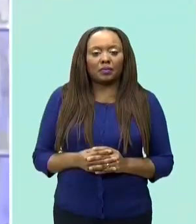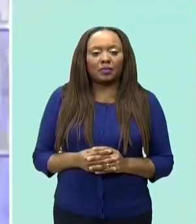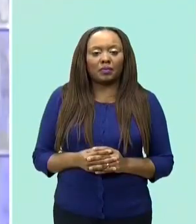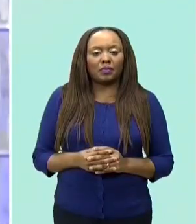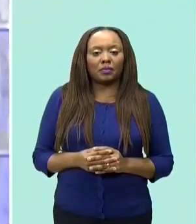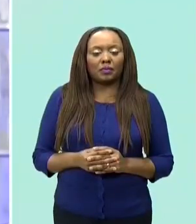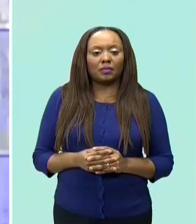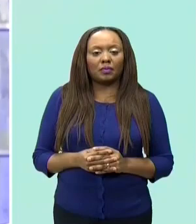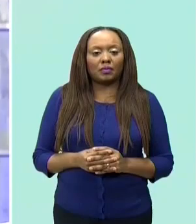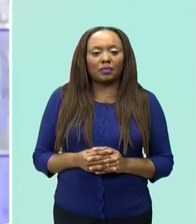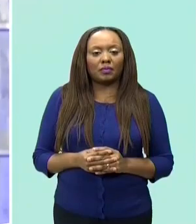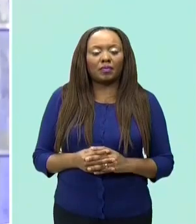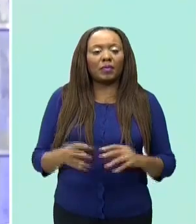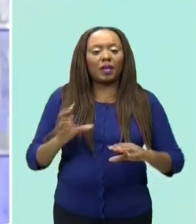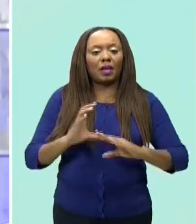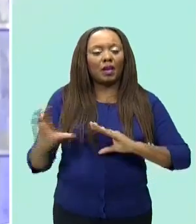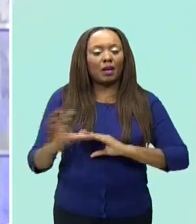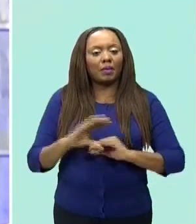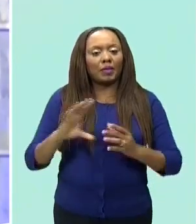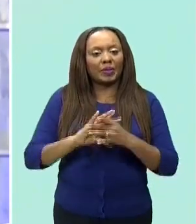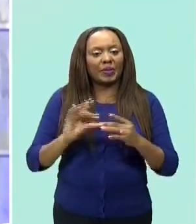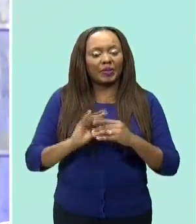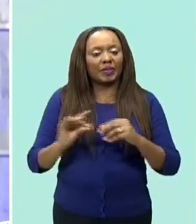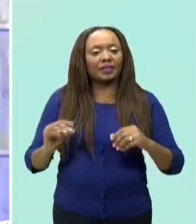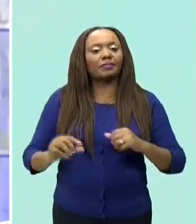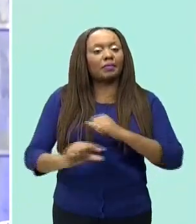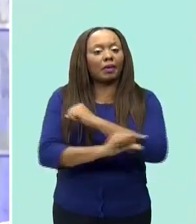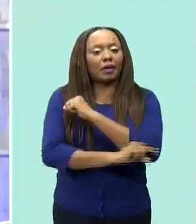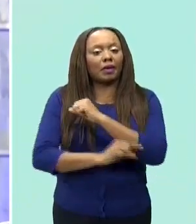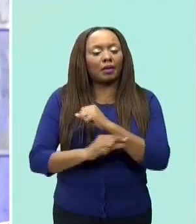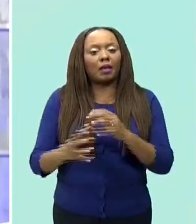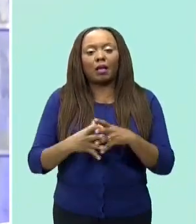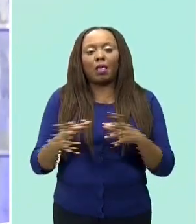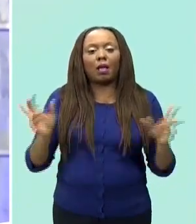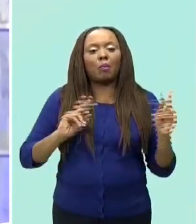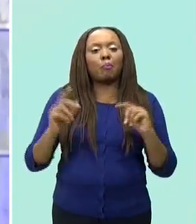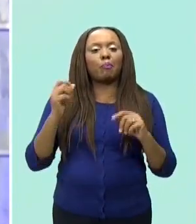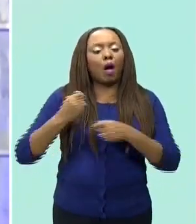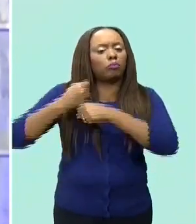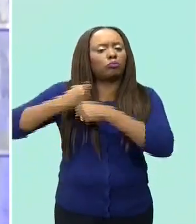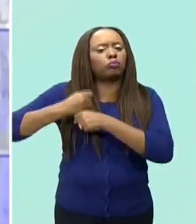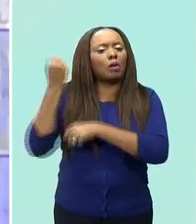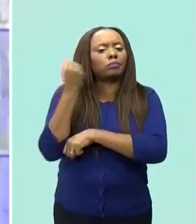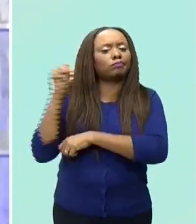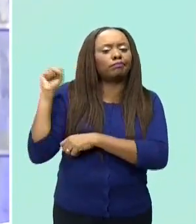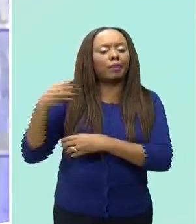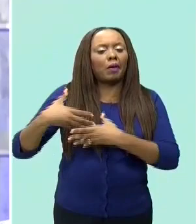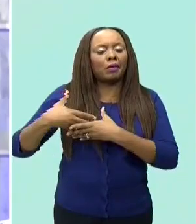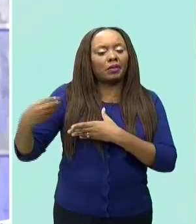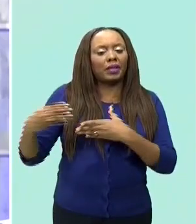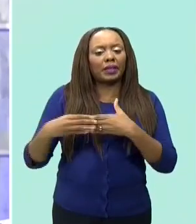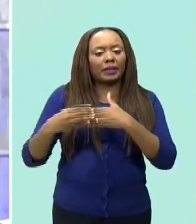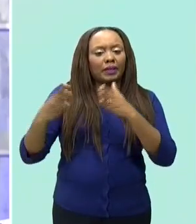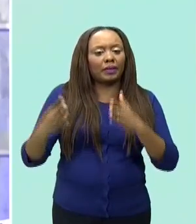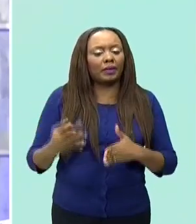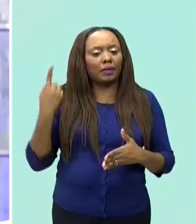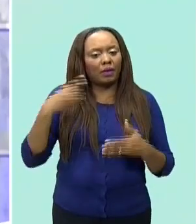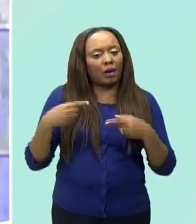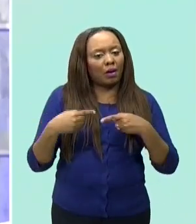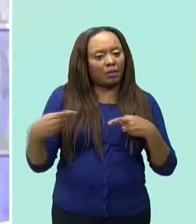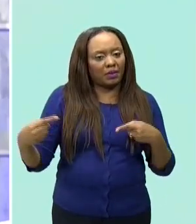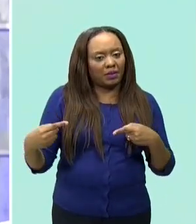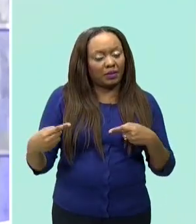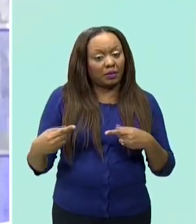station. Regional stories now, and we start in Guyana, where several people staged a demonstration outside the office of the leader of the